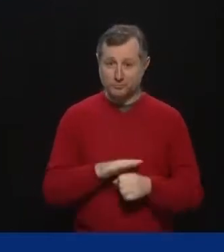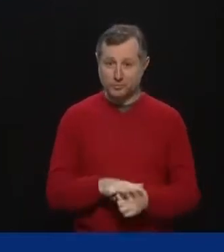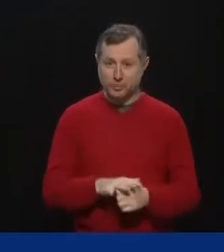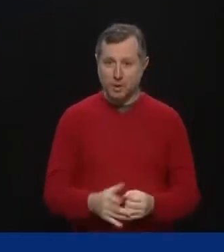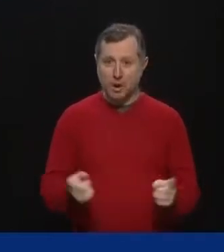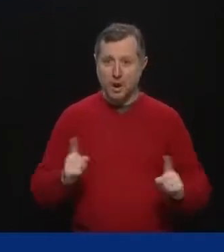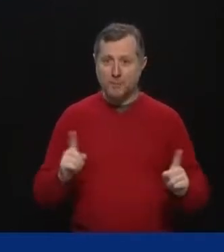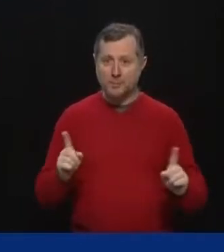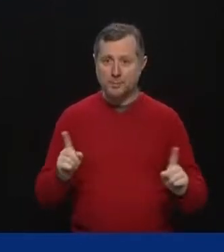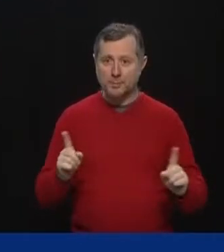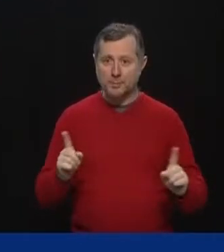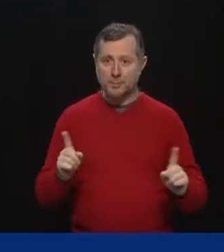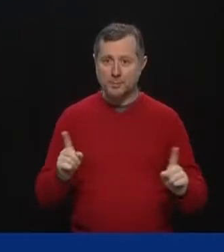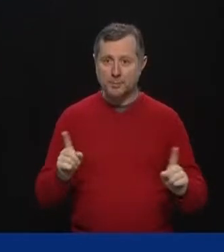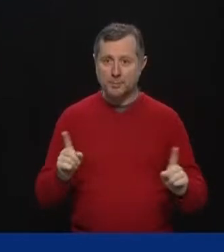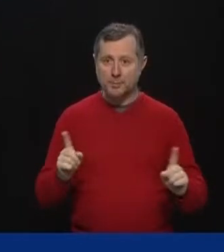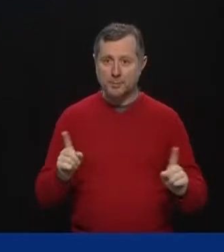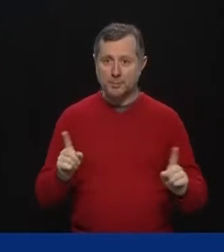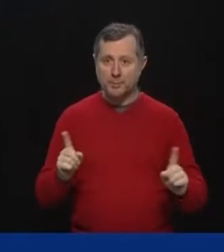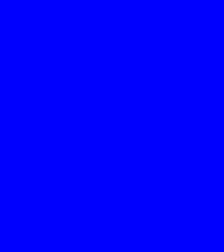Texas. And our harbor is